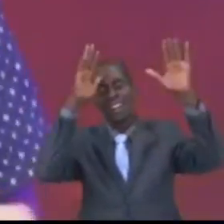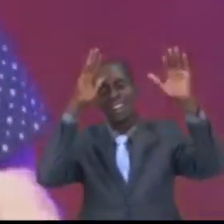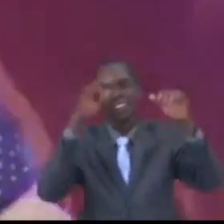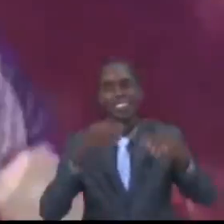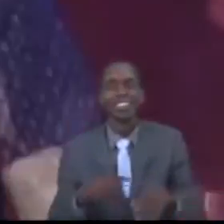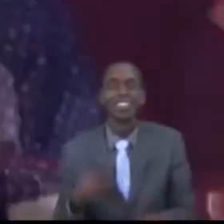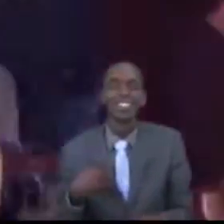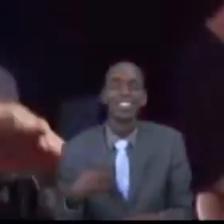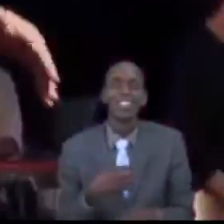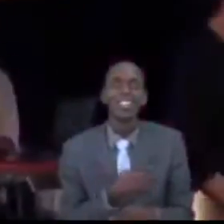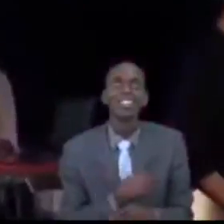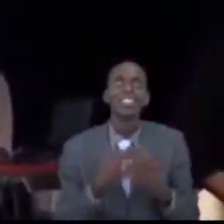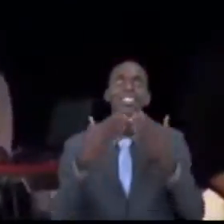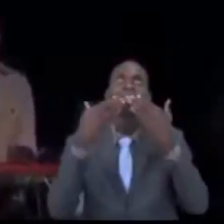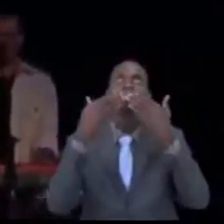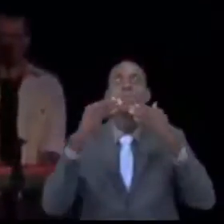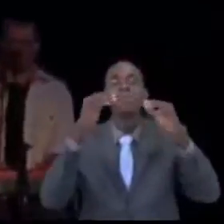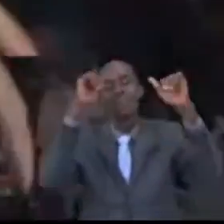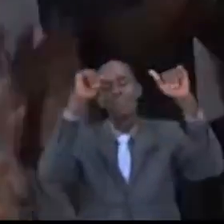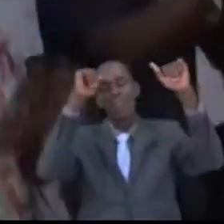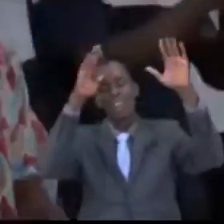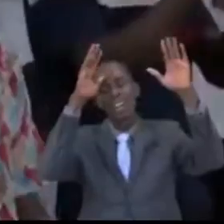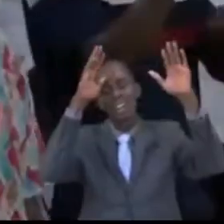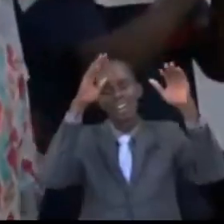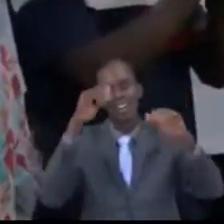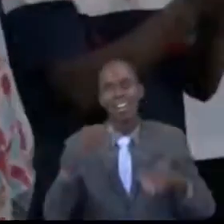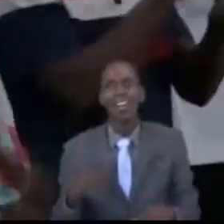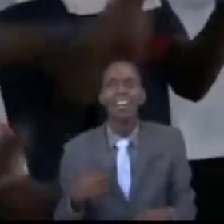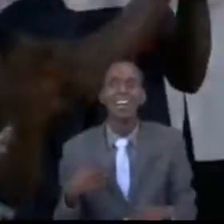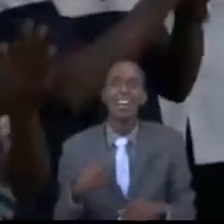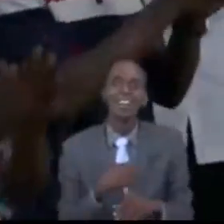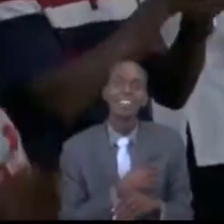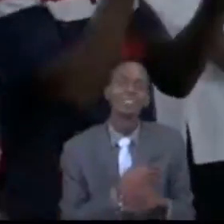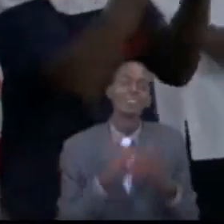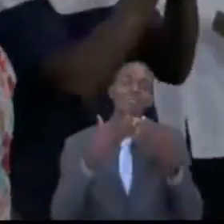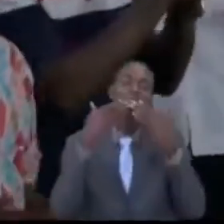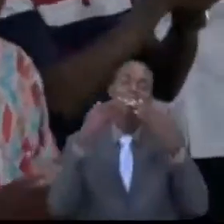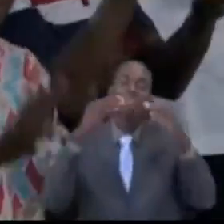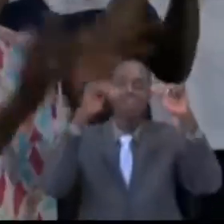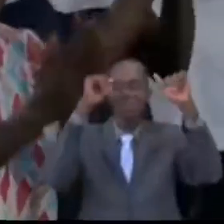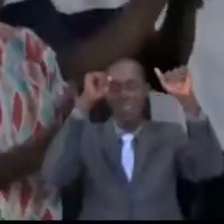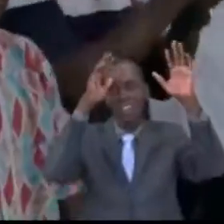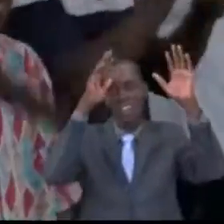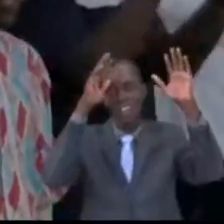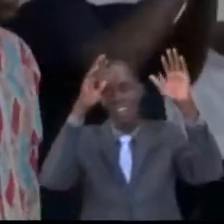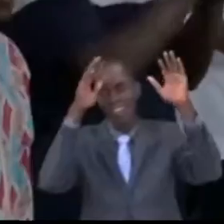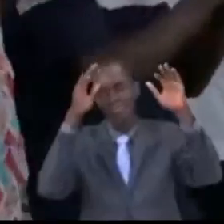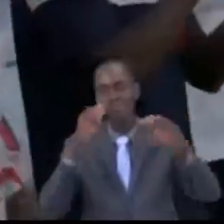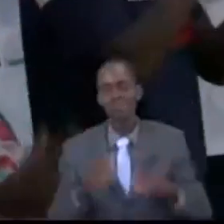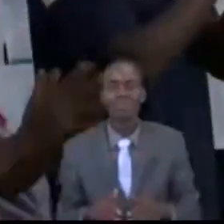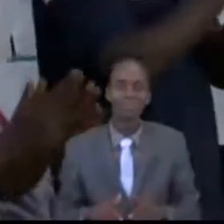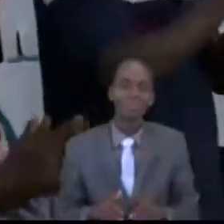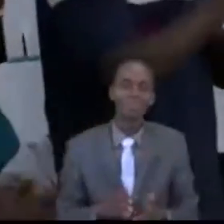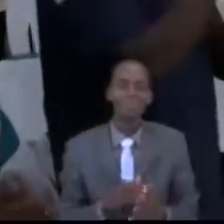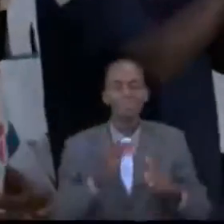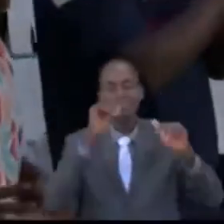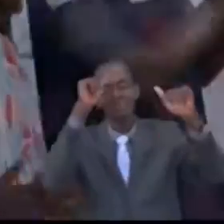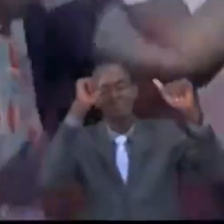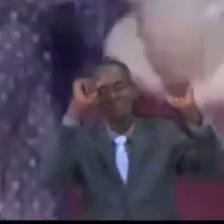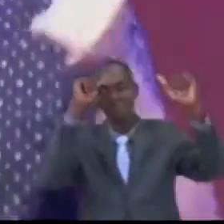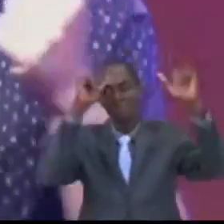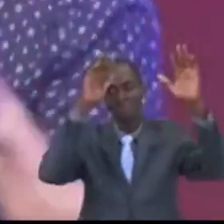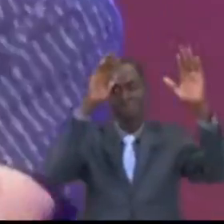papa, eshe o papa, awa du pe papa, papa